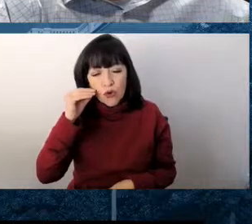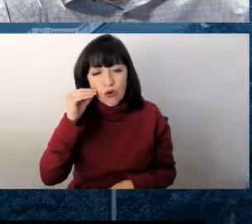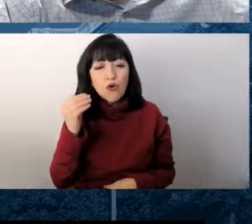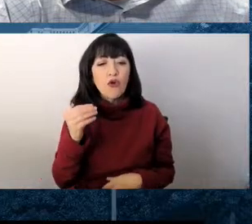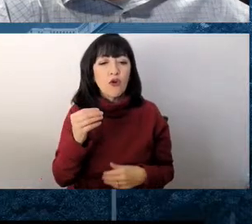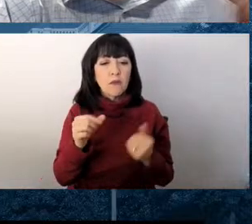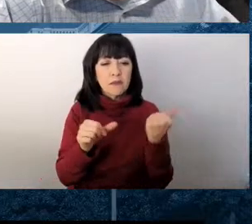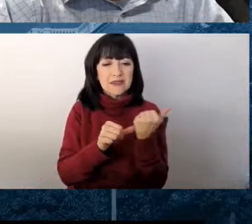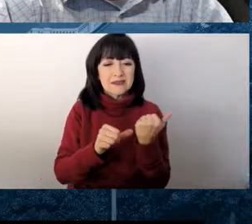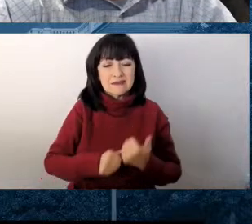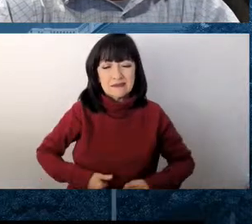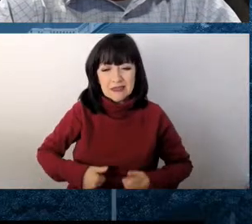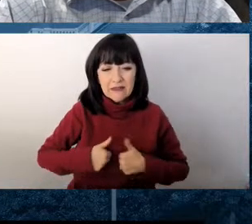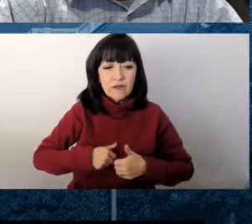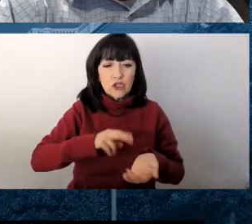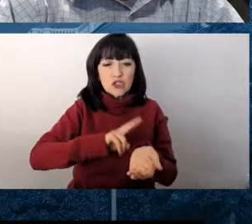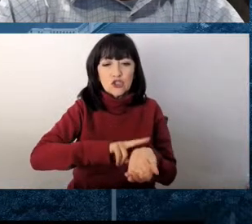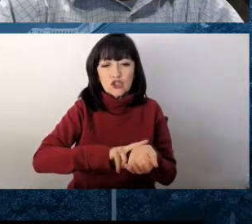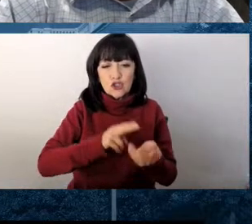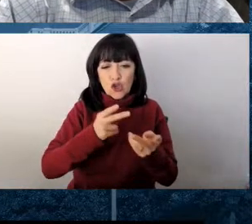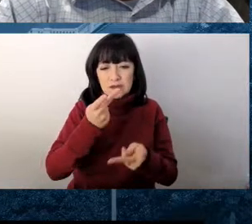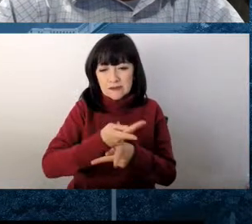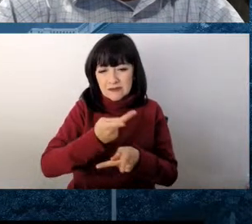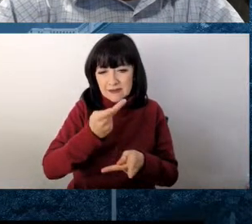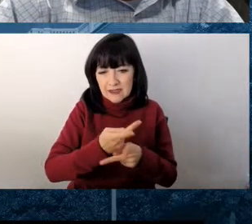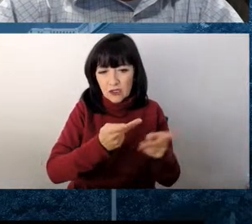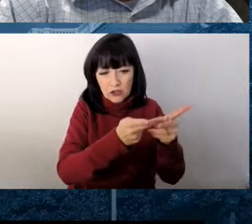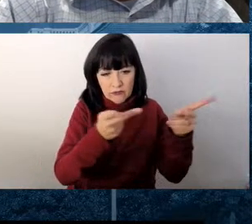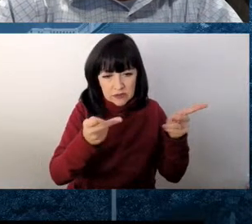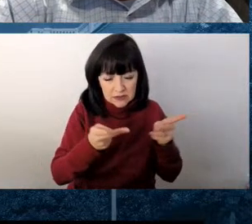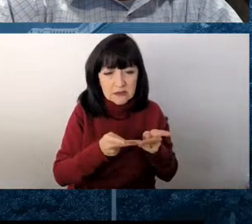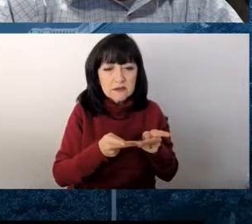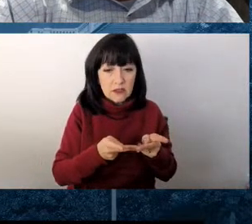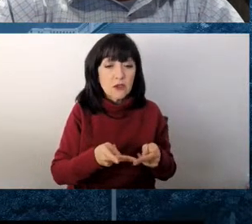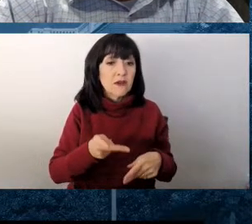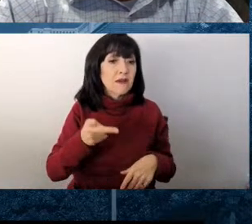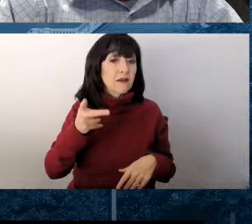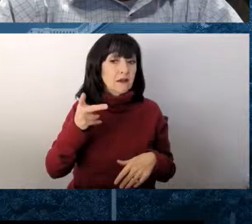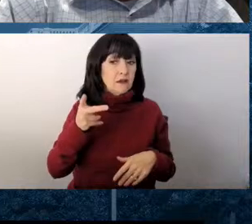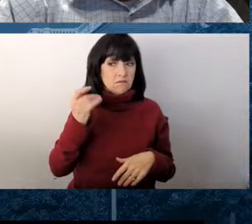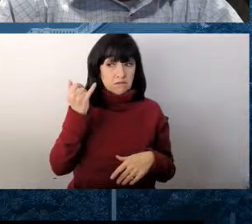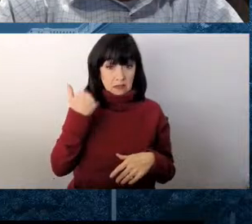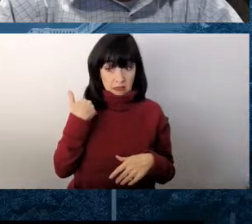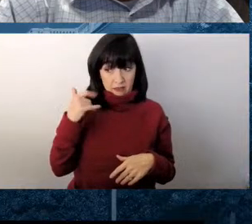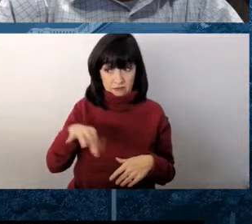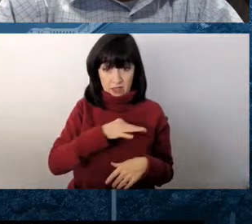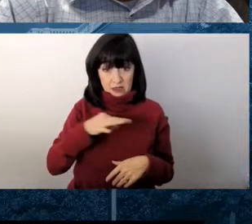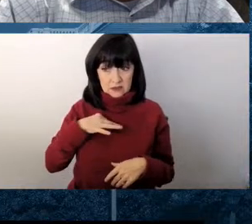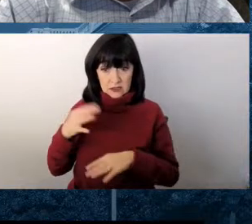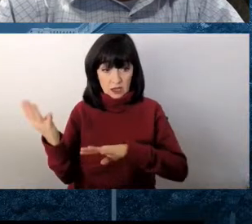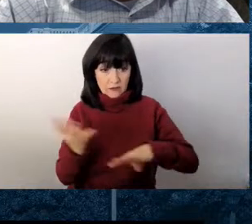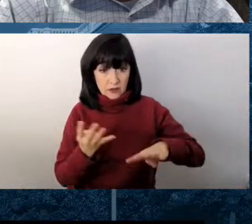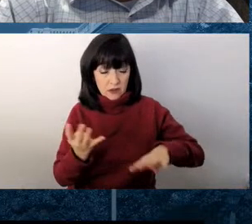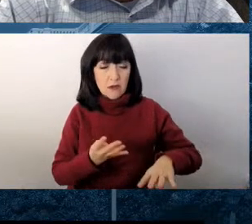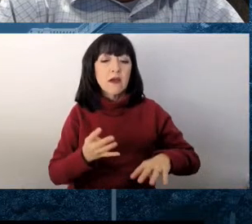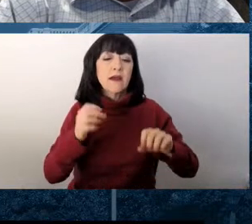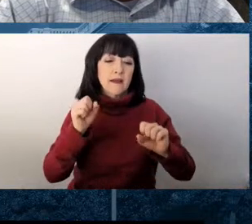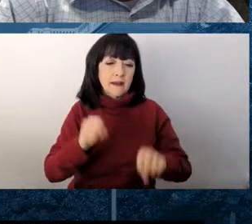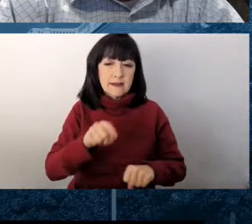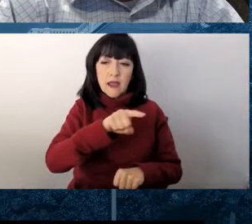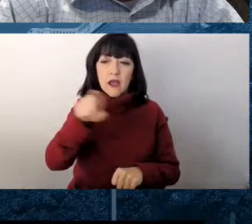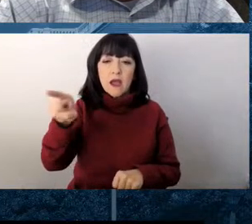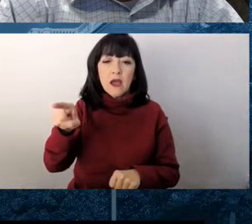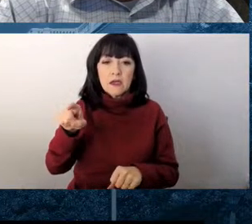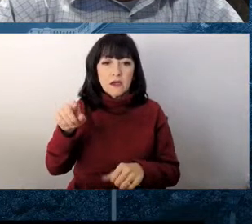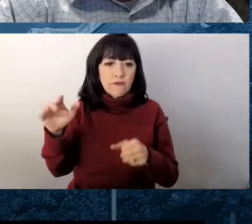staffing model and open up beds so they could accept discharges from hospitals. Again, another mission where I think if you